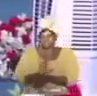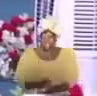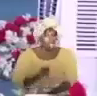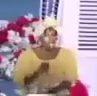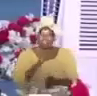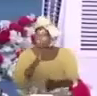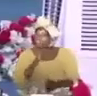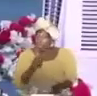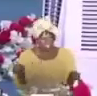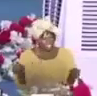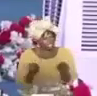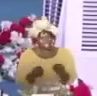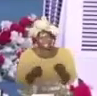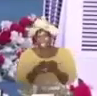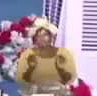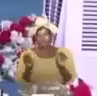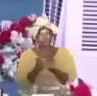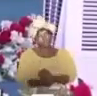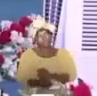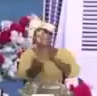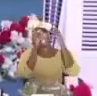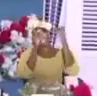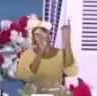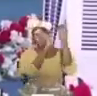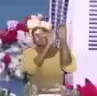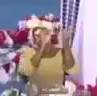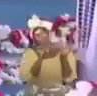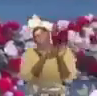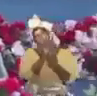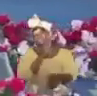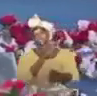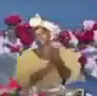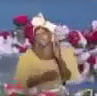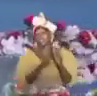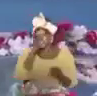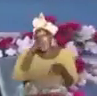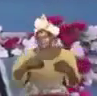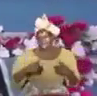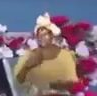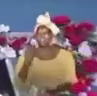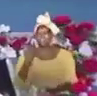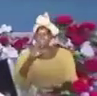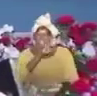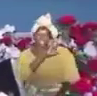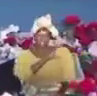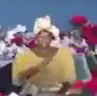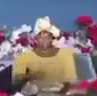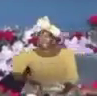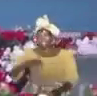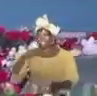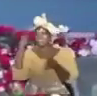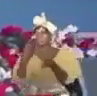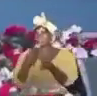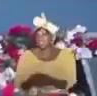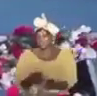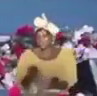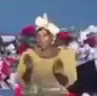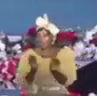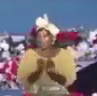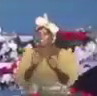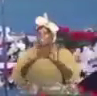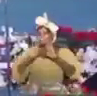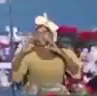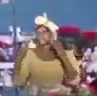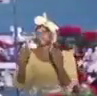to an encounter with God. Having a Christian name, coming from a Christian family, as advantageous as these are, they